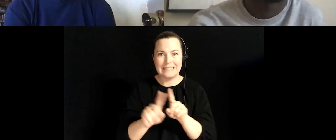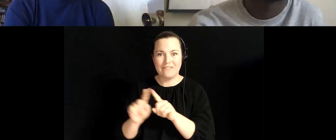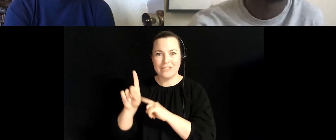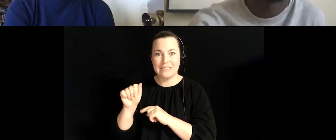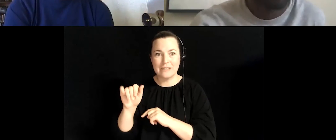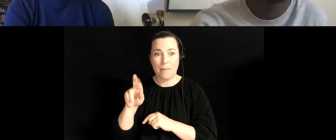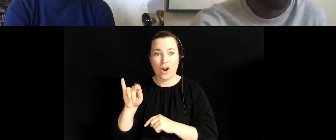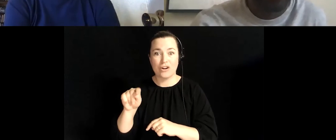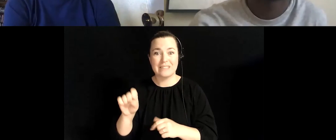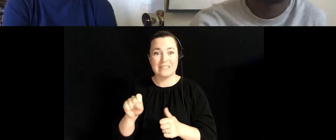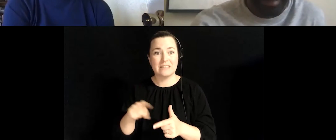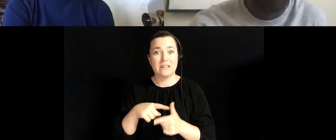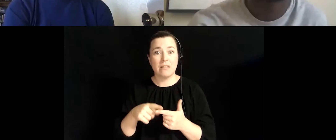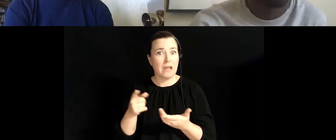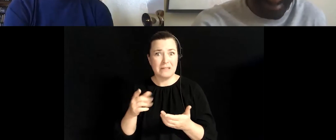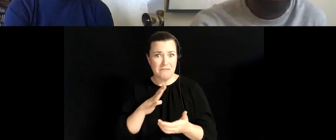no, I don't like her work.